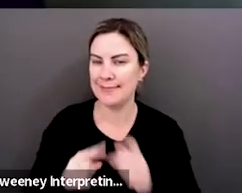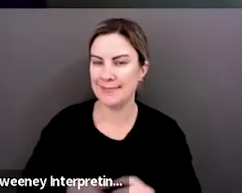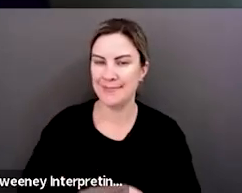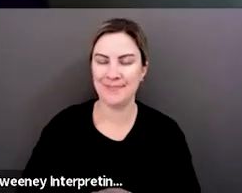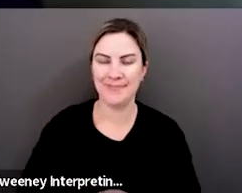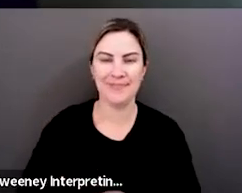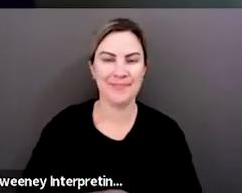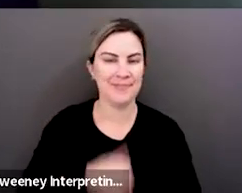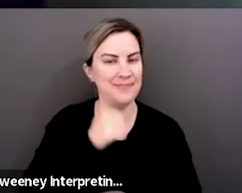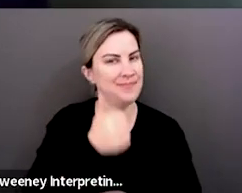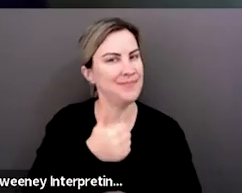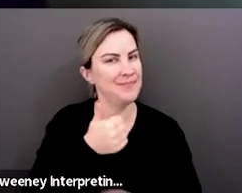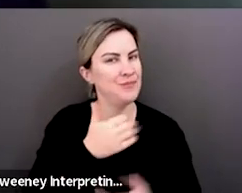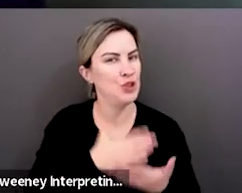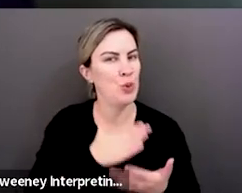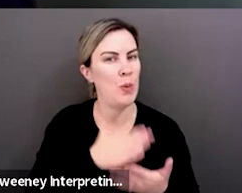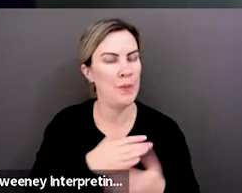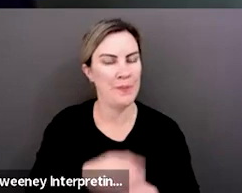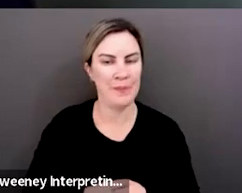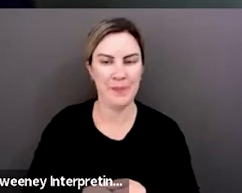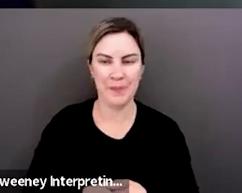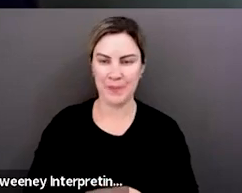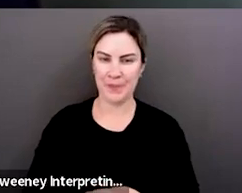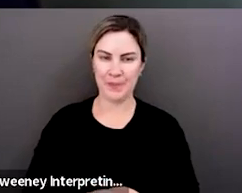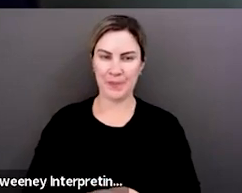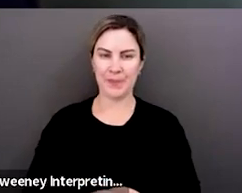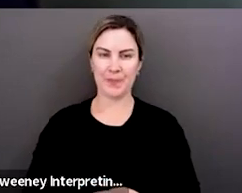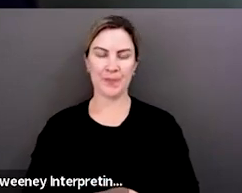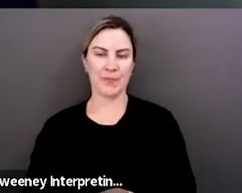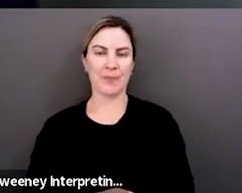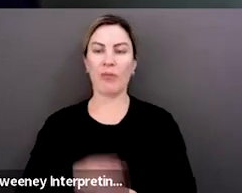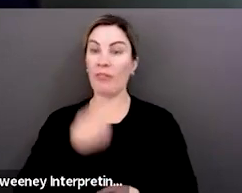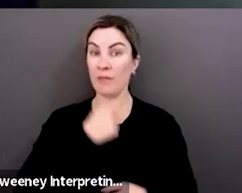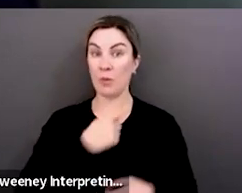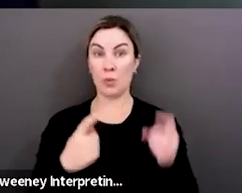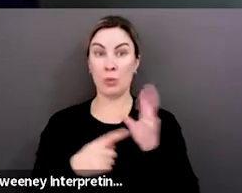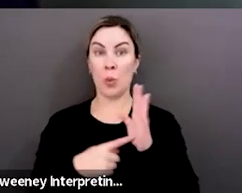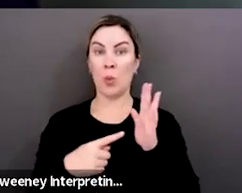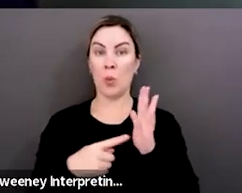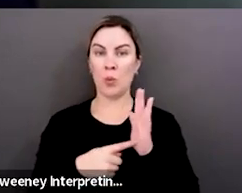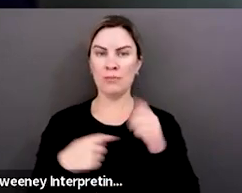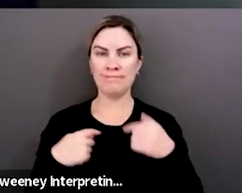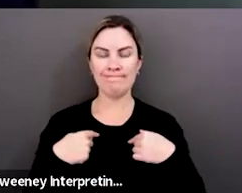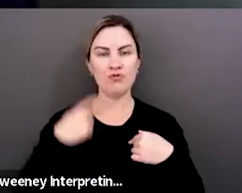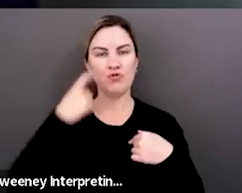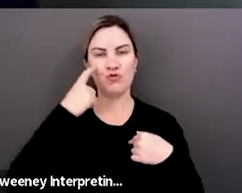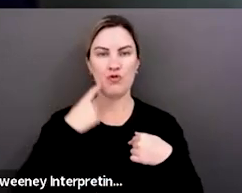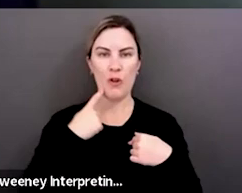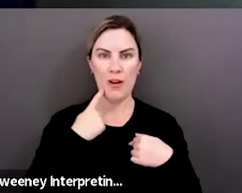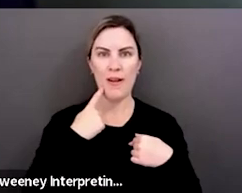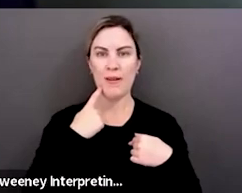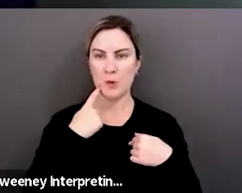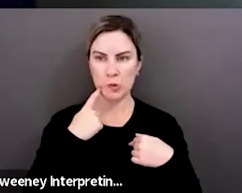Sure, Parvati. So a couple of key important points that we really try to centralise in Hunter PCEP